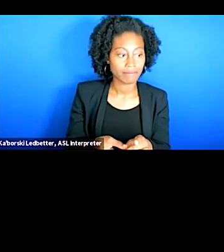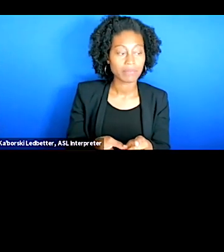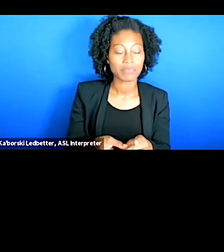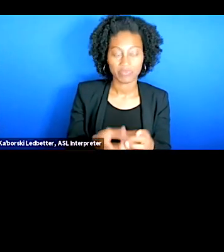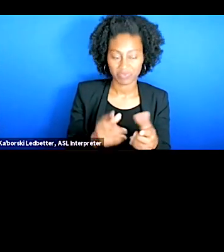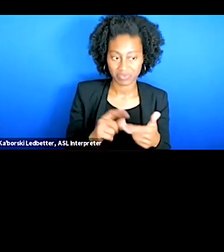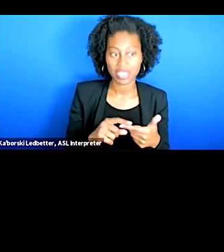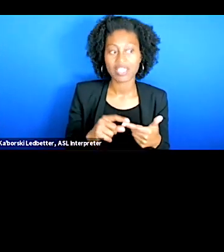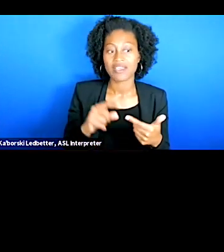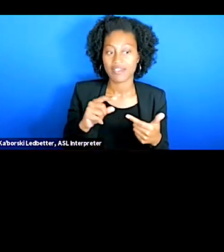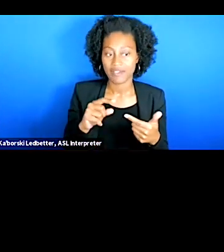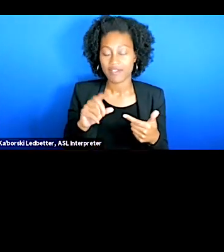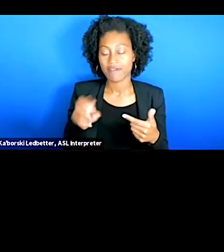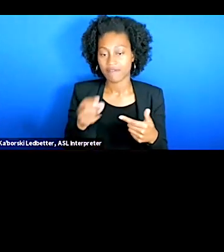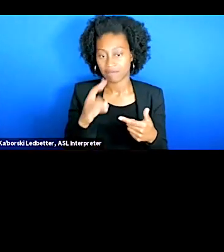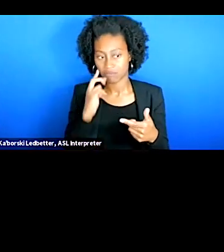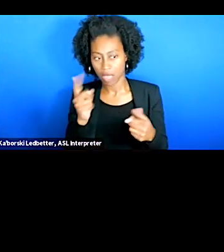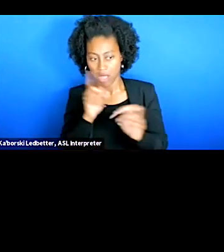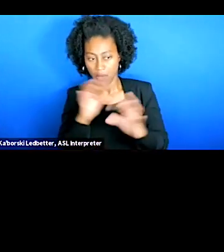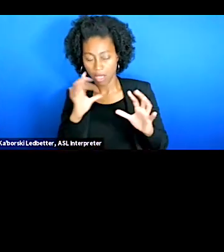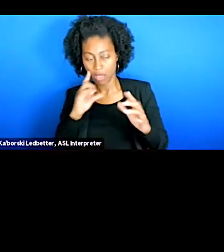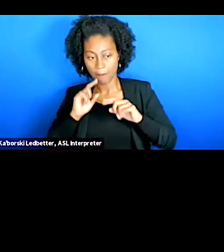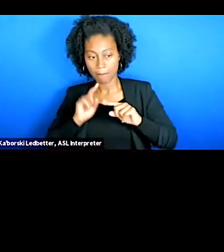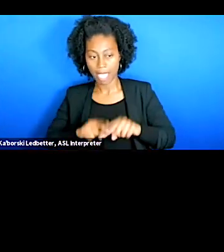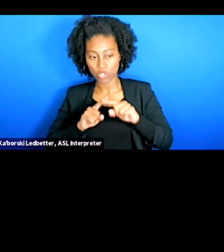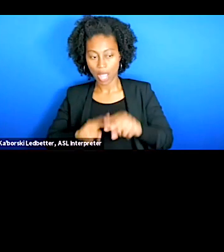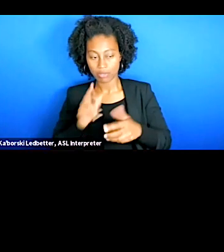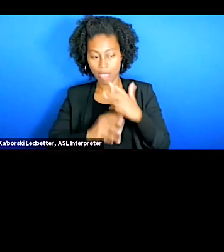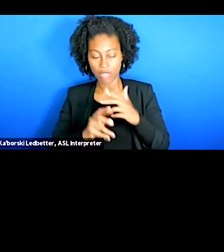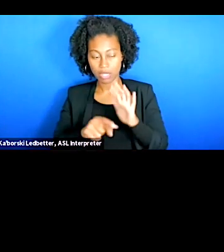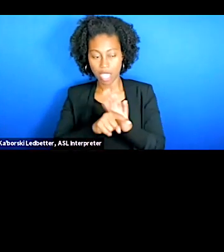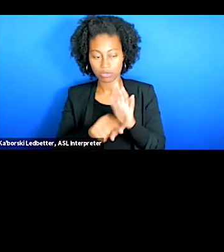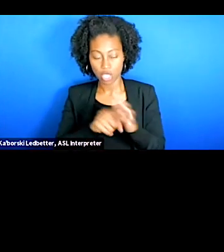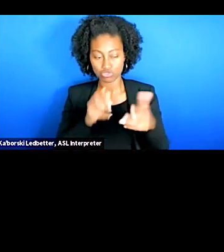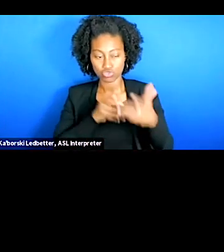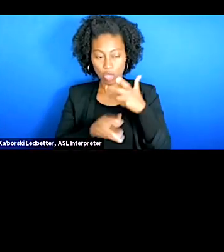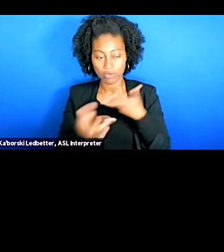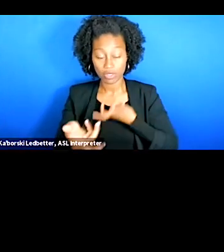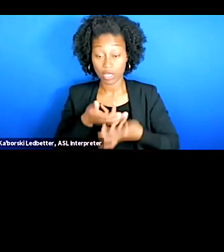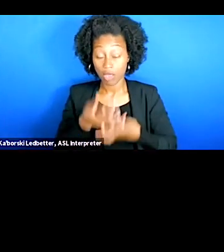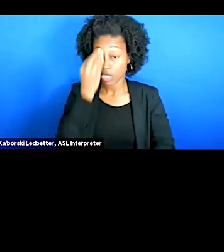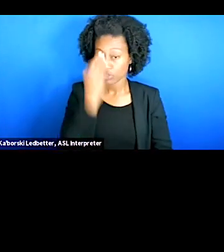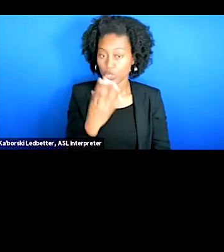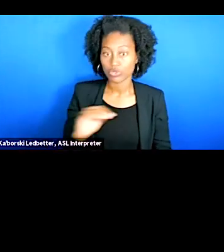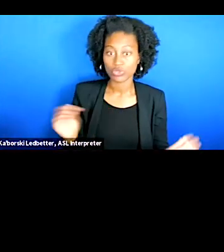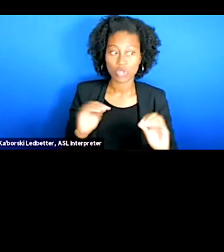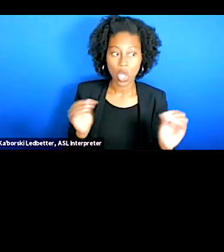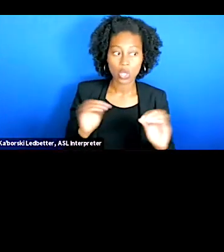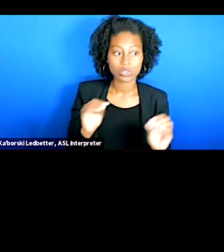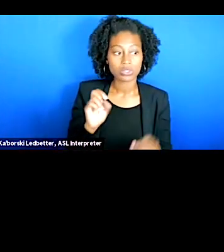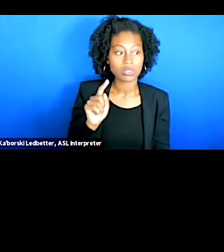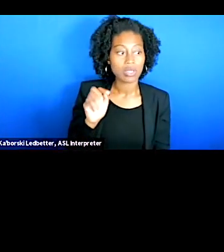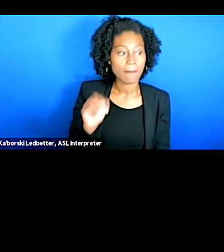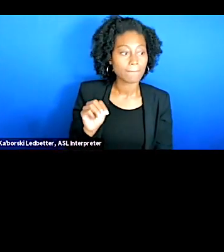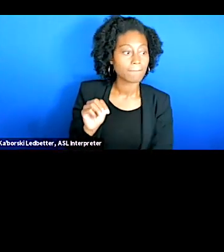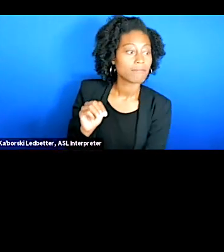negative social interactions. We should note that no STEM education literature has mentioned social pain that we know of. That was